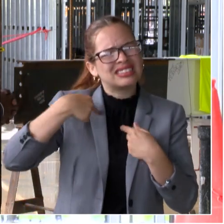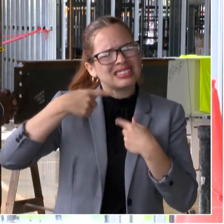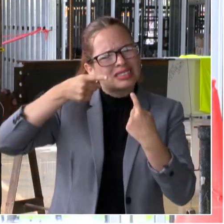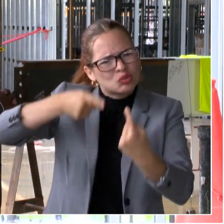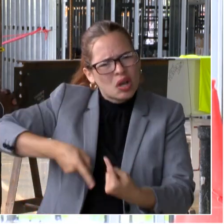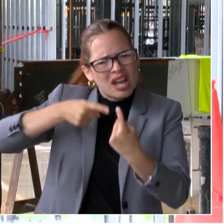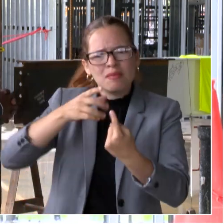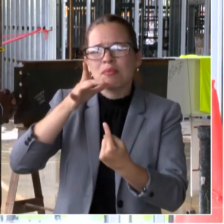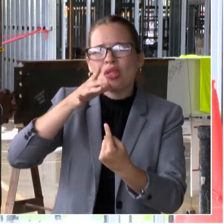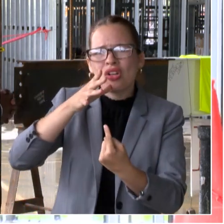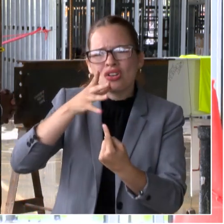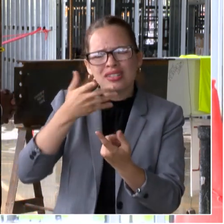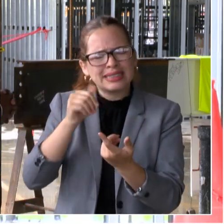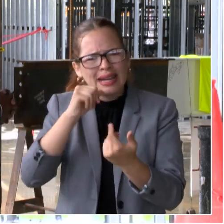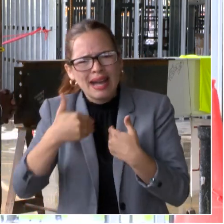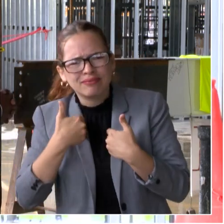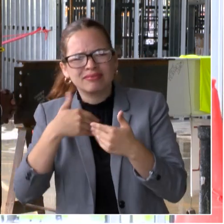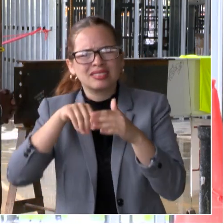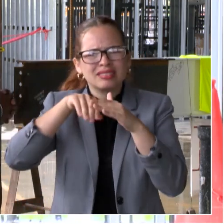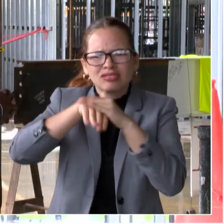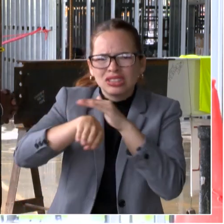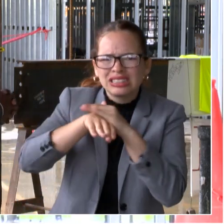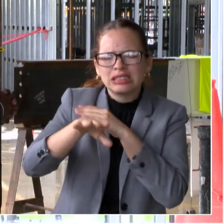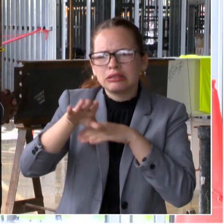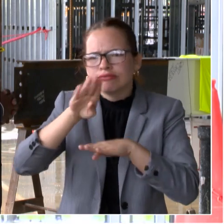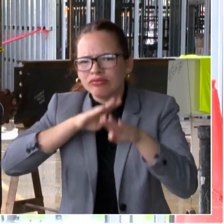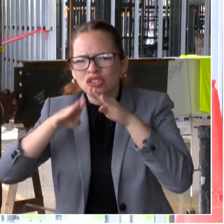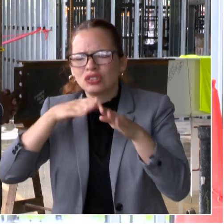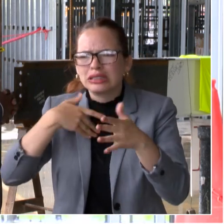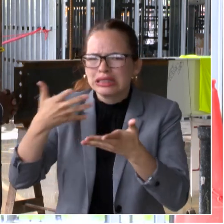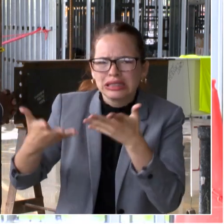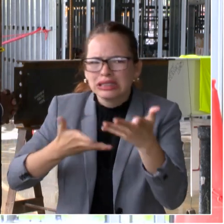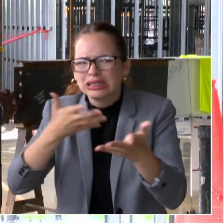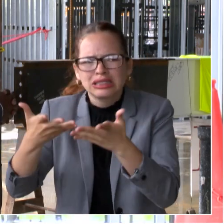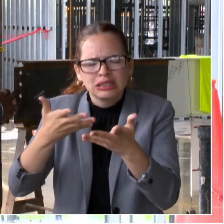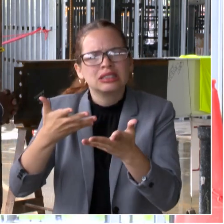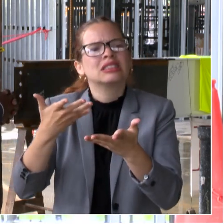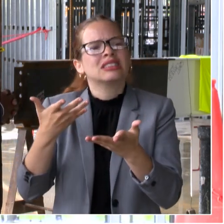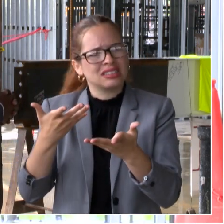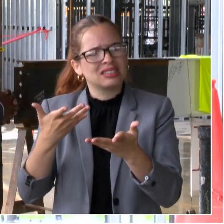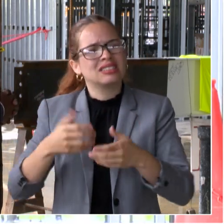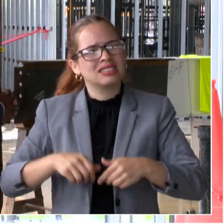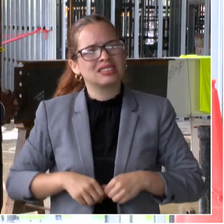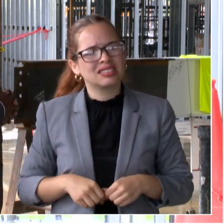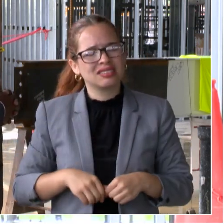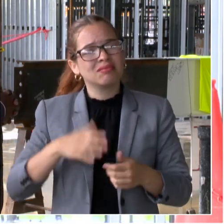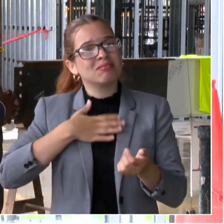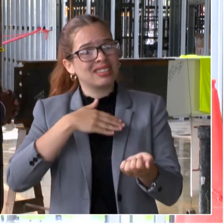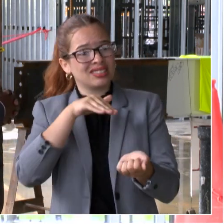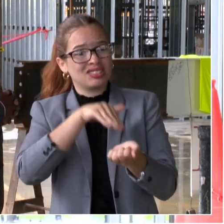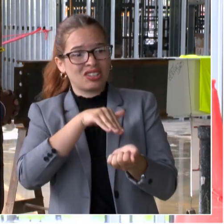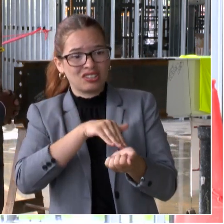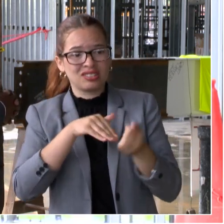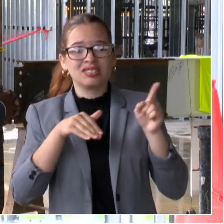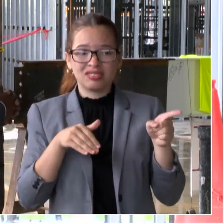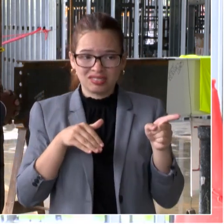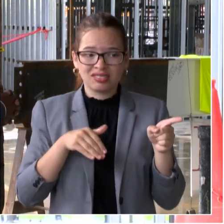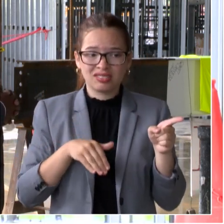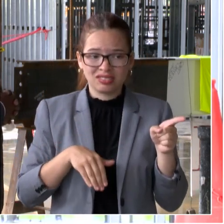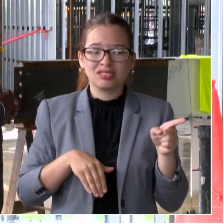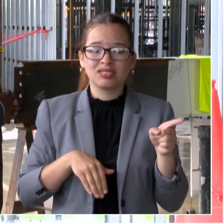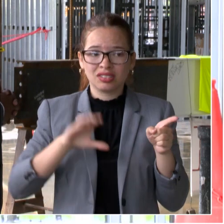parents can have their babies here on this campus. And the answer is yes. We've been through the struggle trying to provide services for